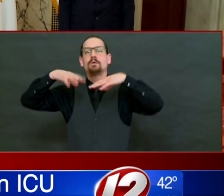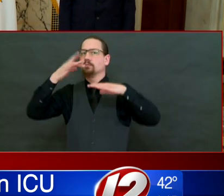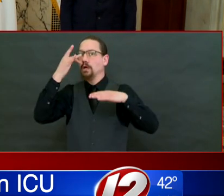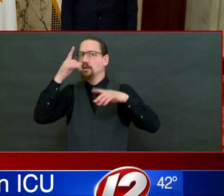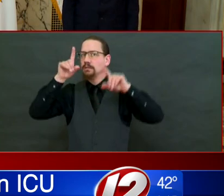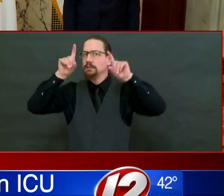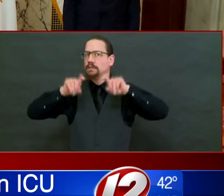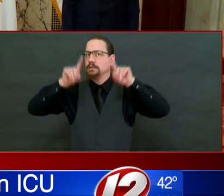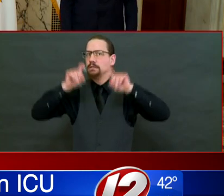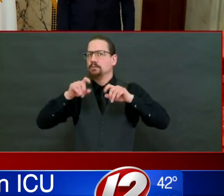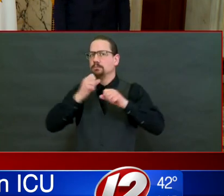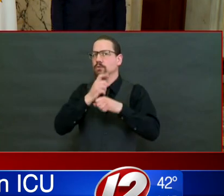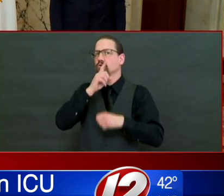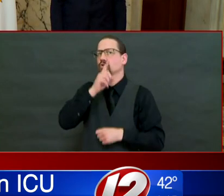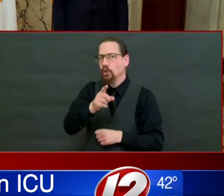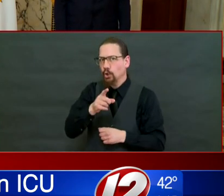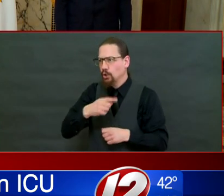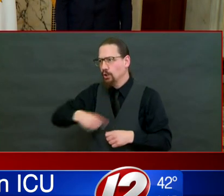paycheck.